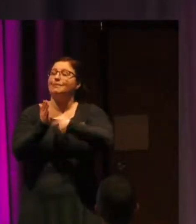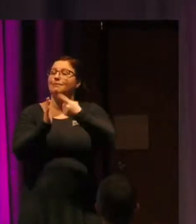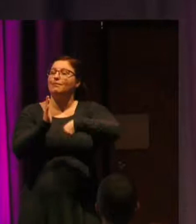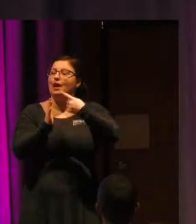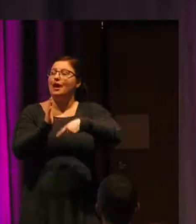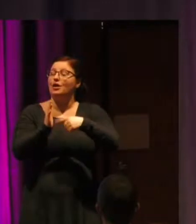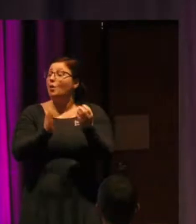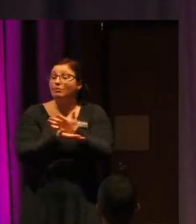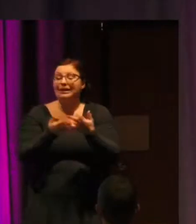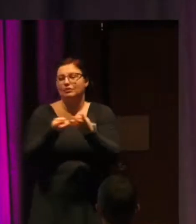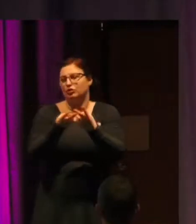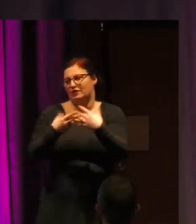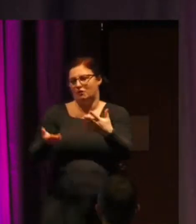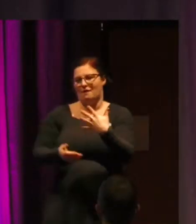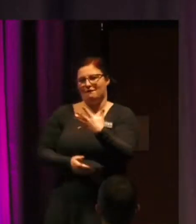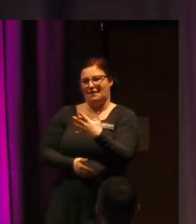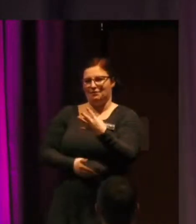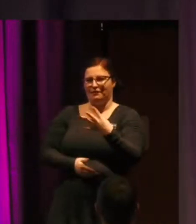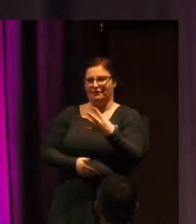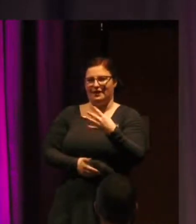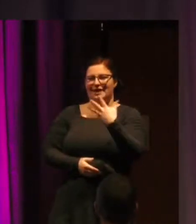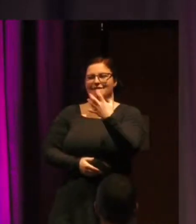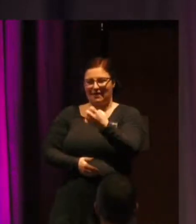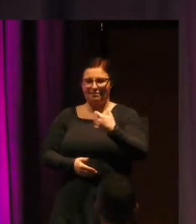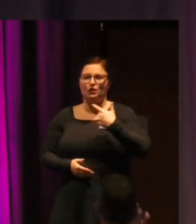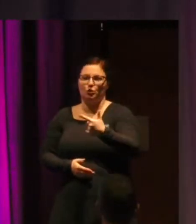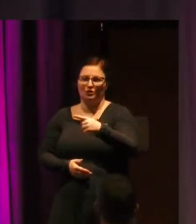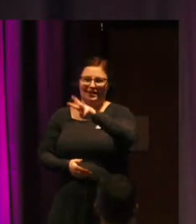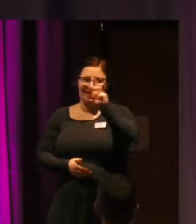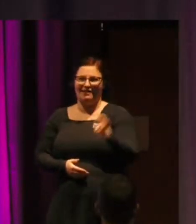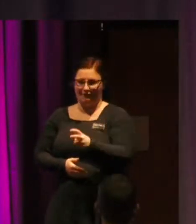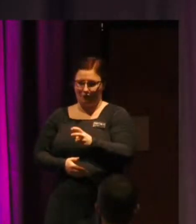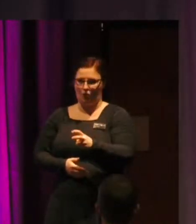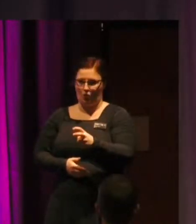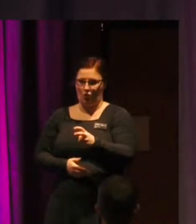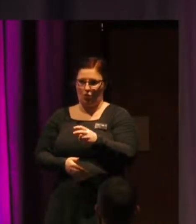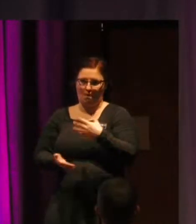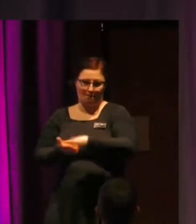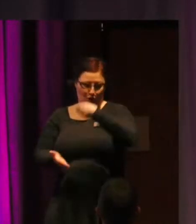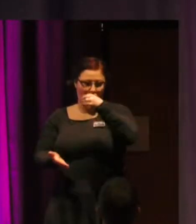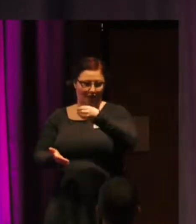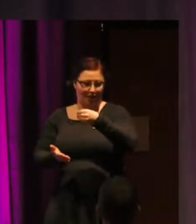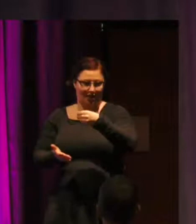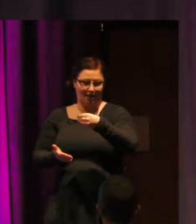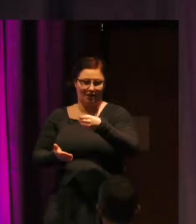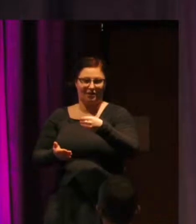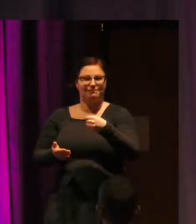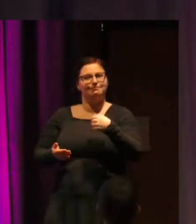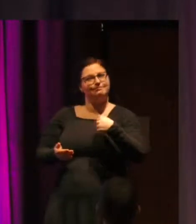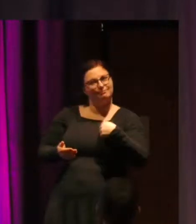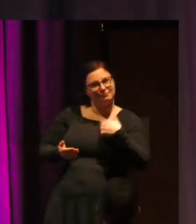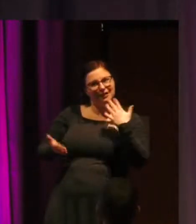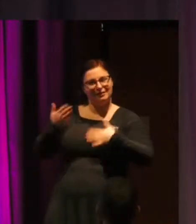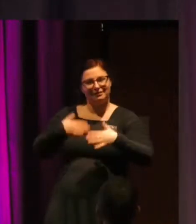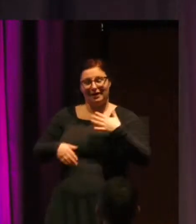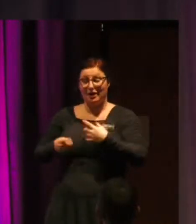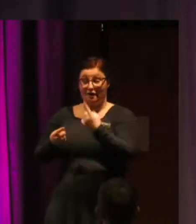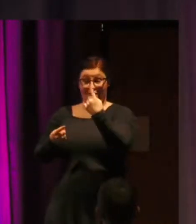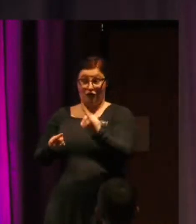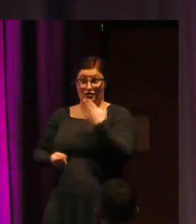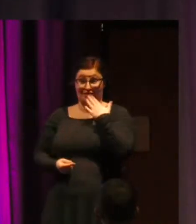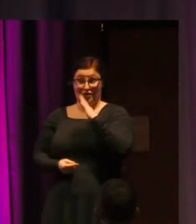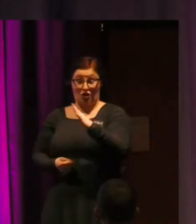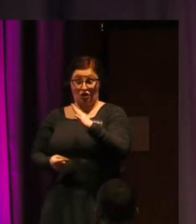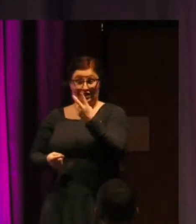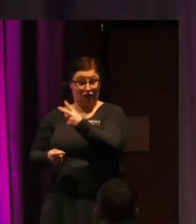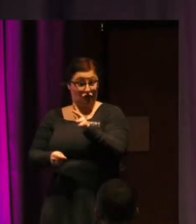50,000 euro fine. We've seen how that's problematic in one sense, because we saw on the first day, the 1st of